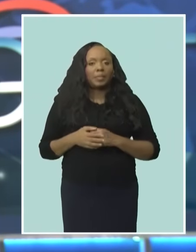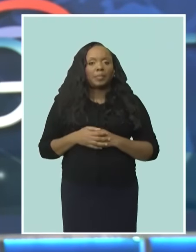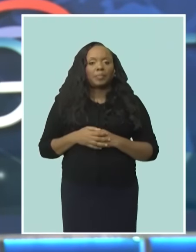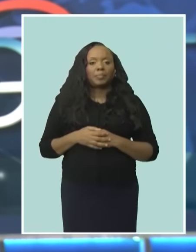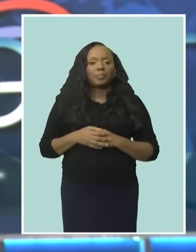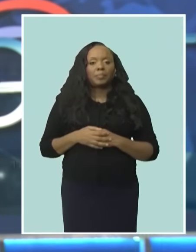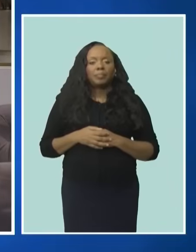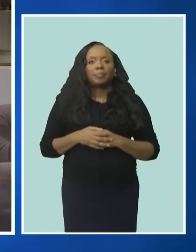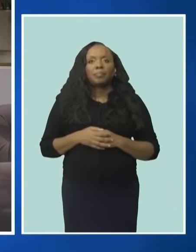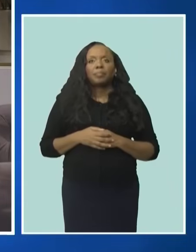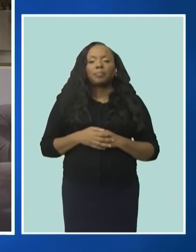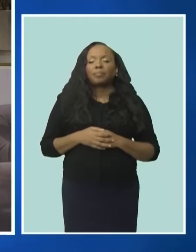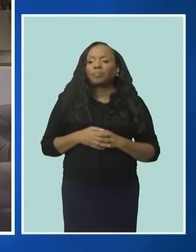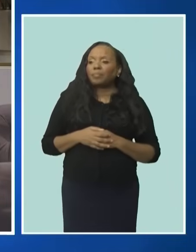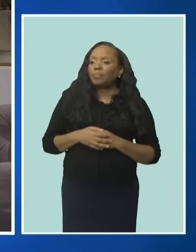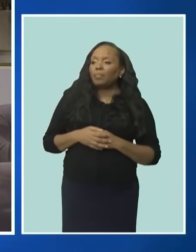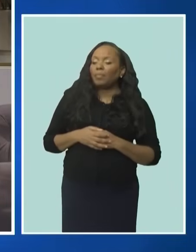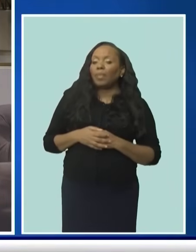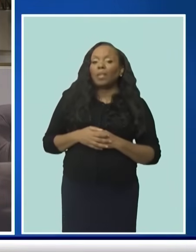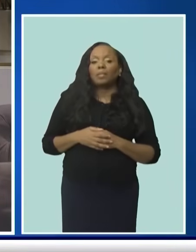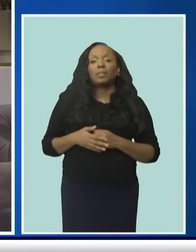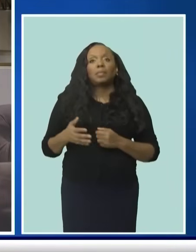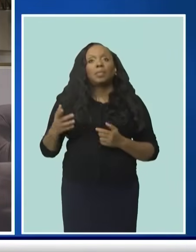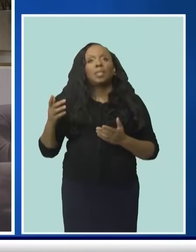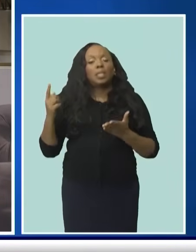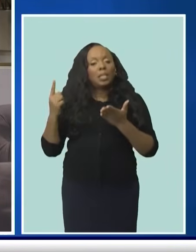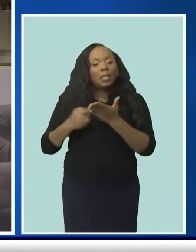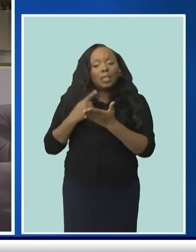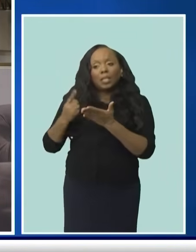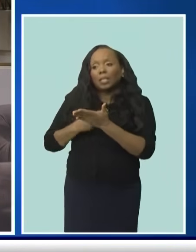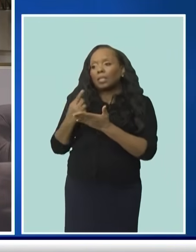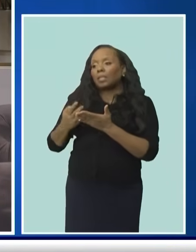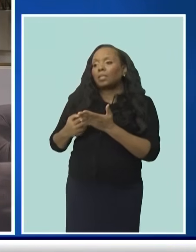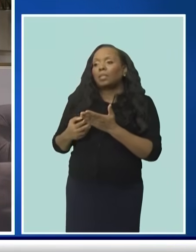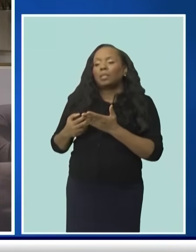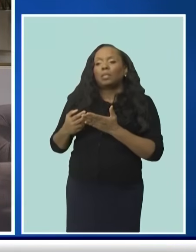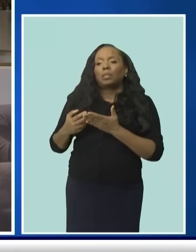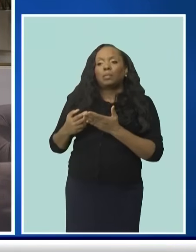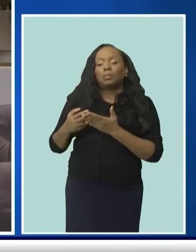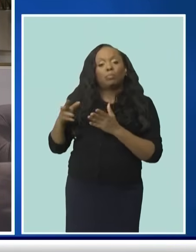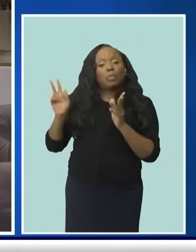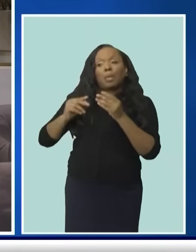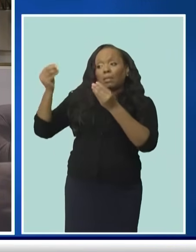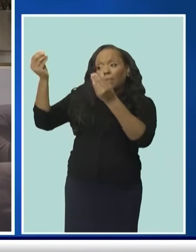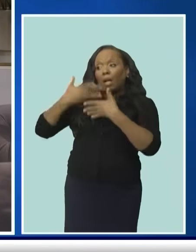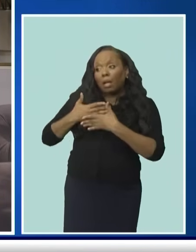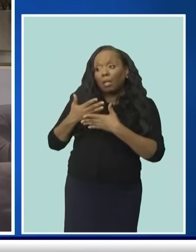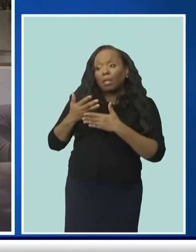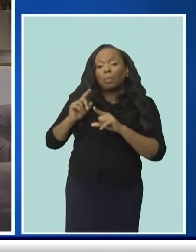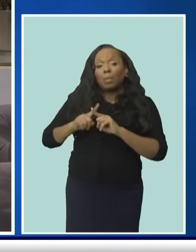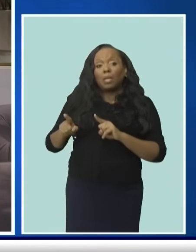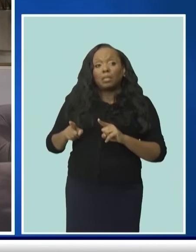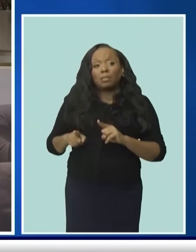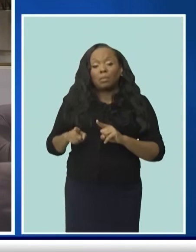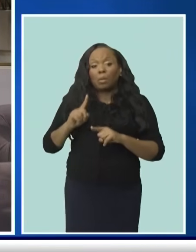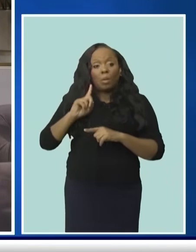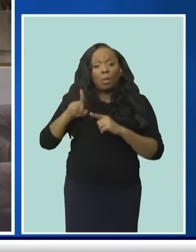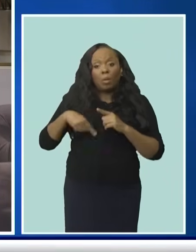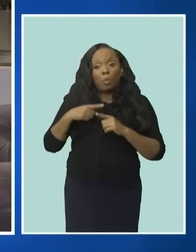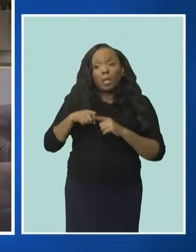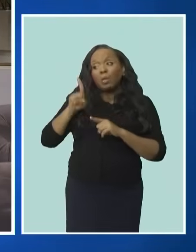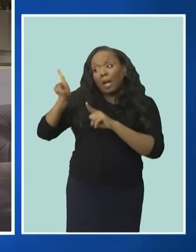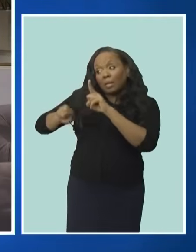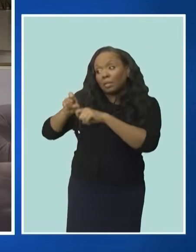changes. Often, we take information from persons who don't know the answers either. They're just struggling just like you. So ask